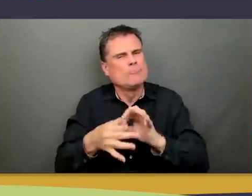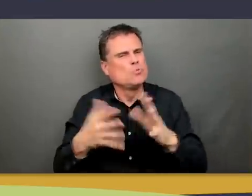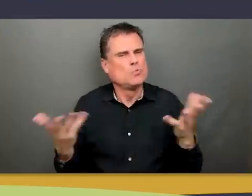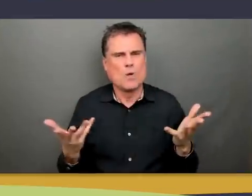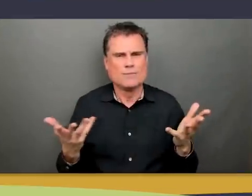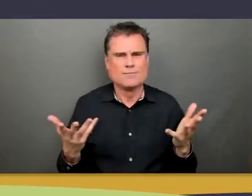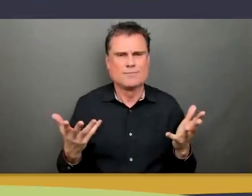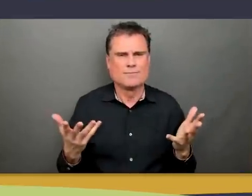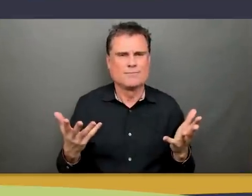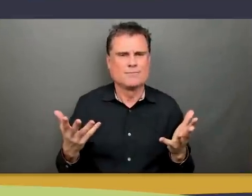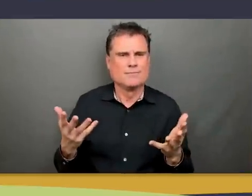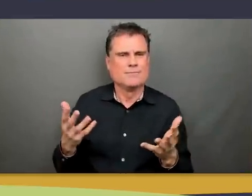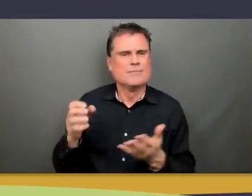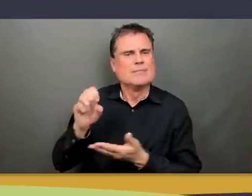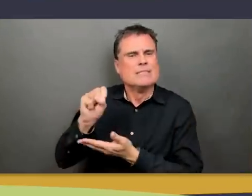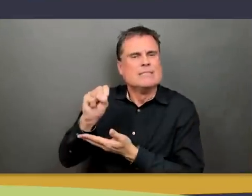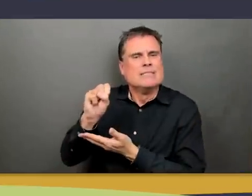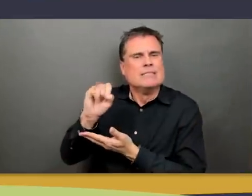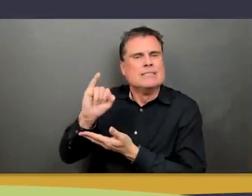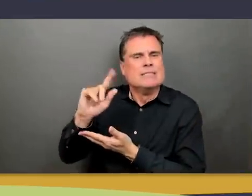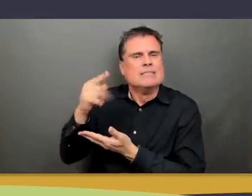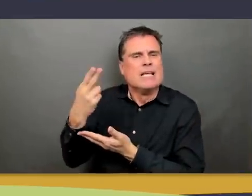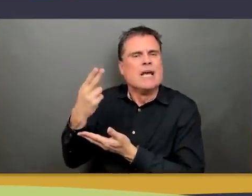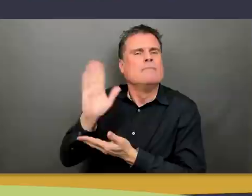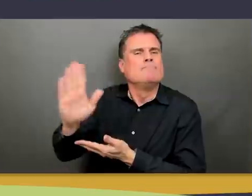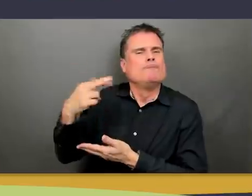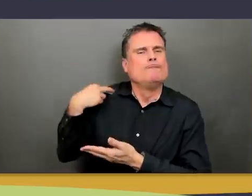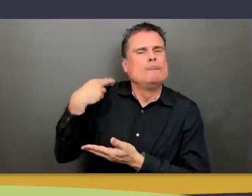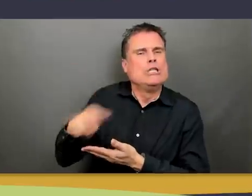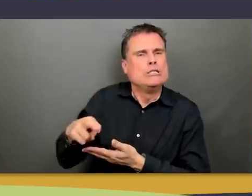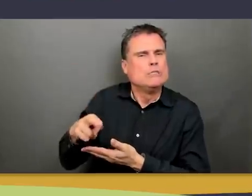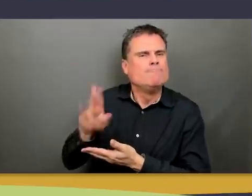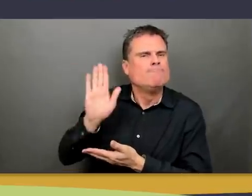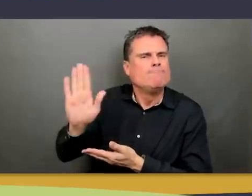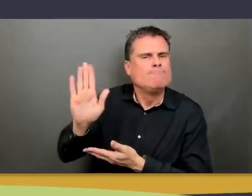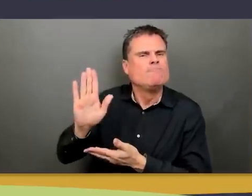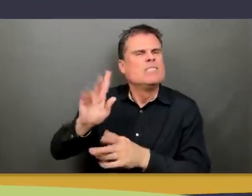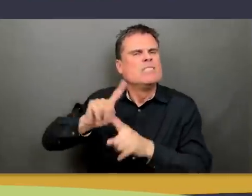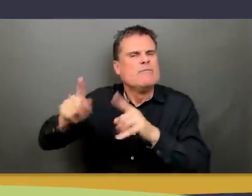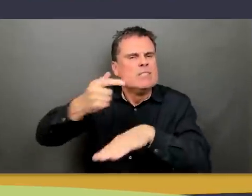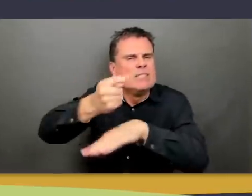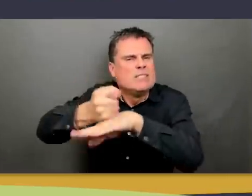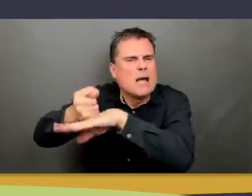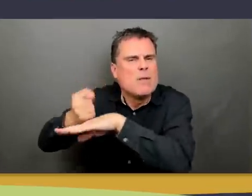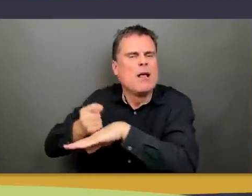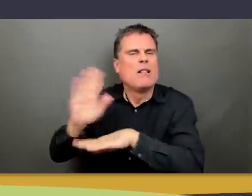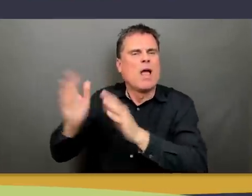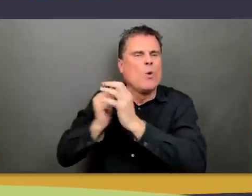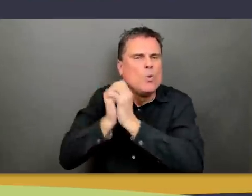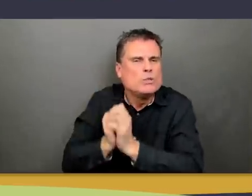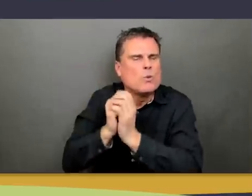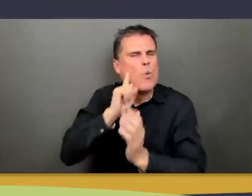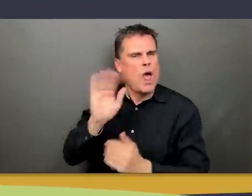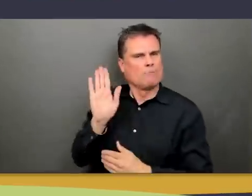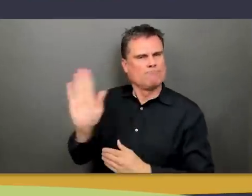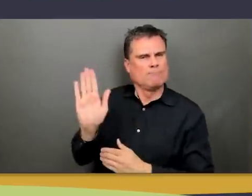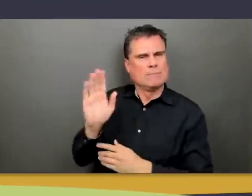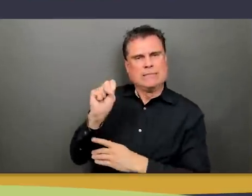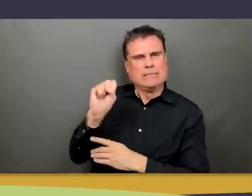matters profoundly. As the saying goes, we cannot be what we cannot